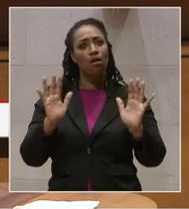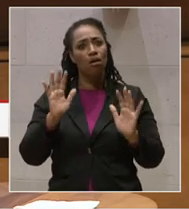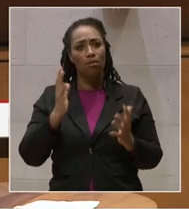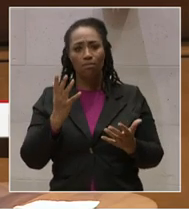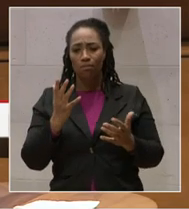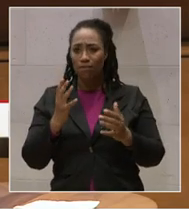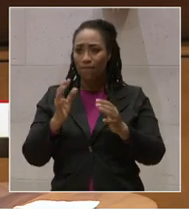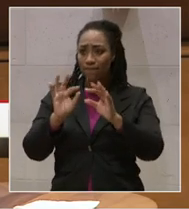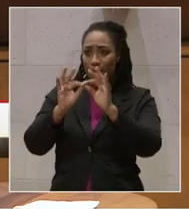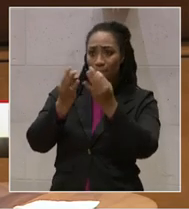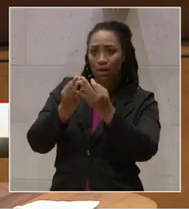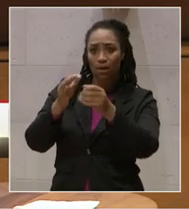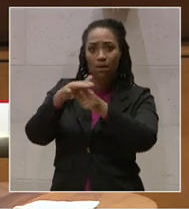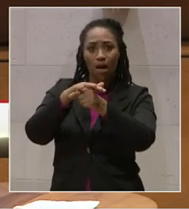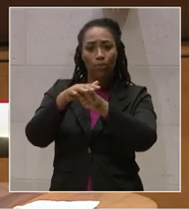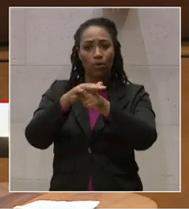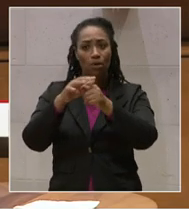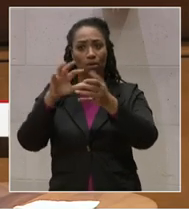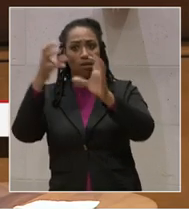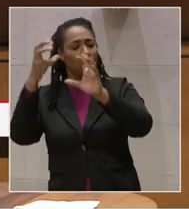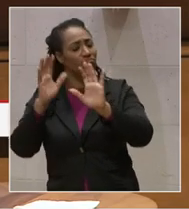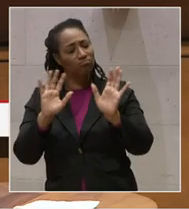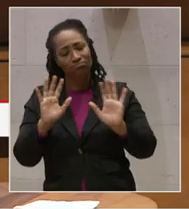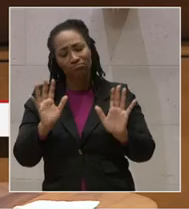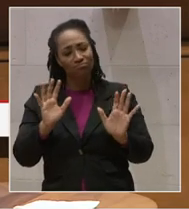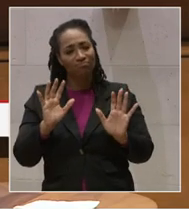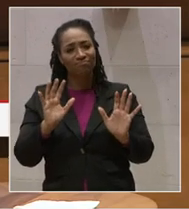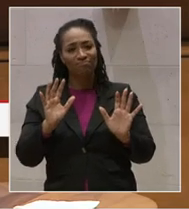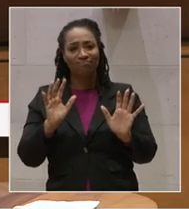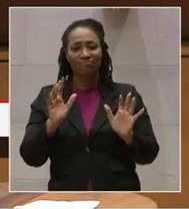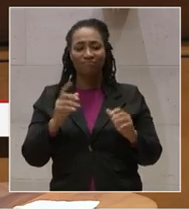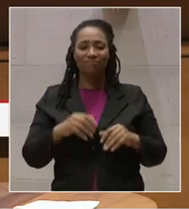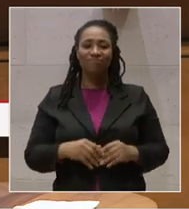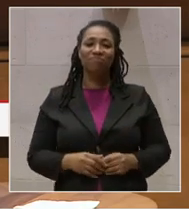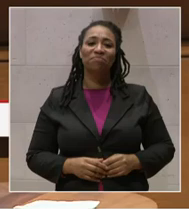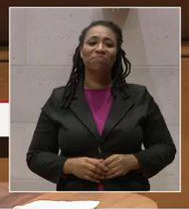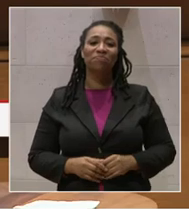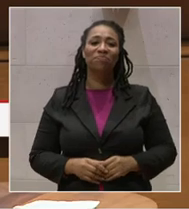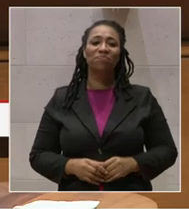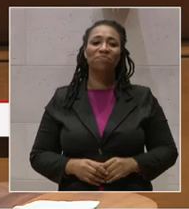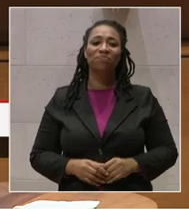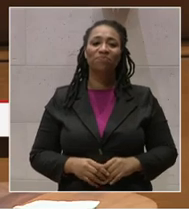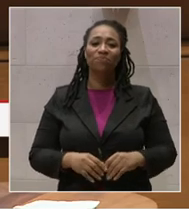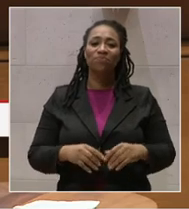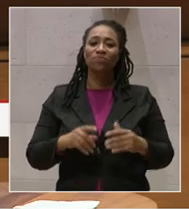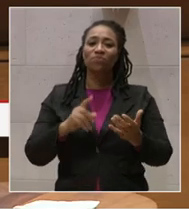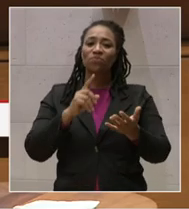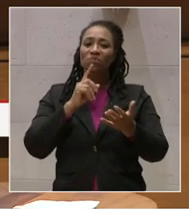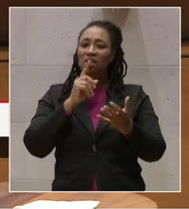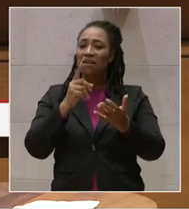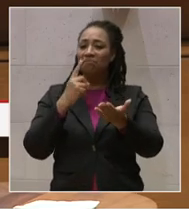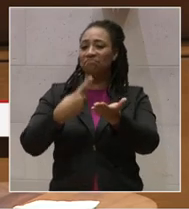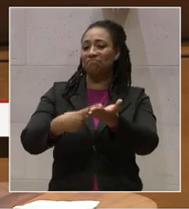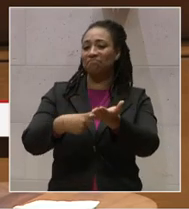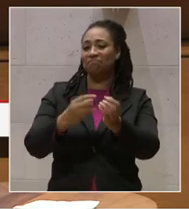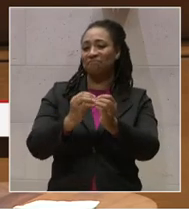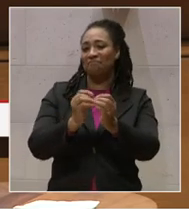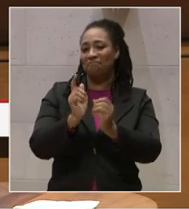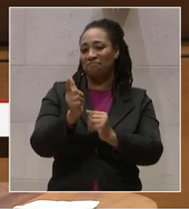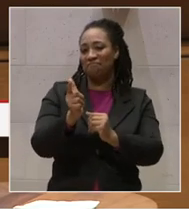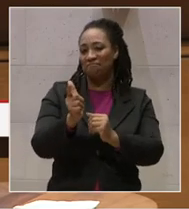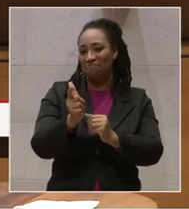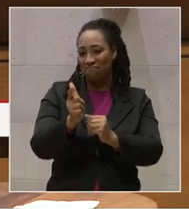and the analysis that we did and some of the opportunities that we see with that. And fortunately, for most cities, you